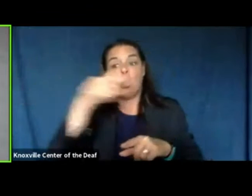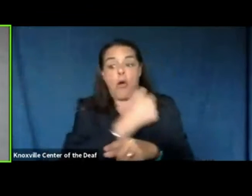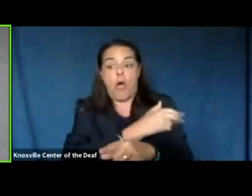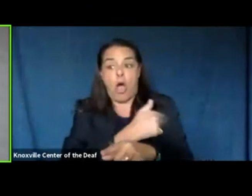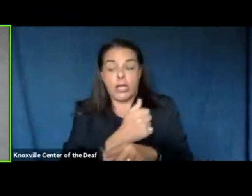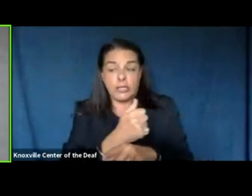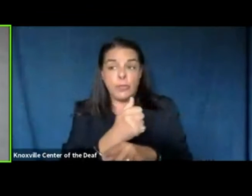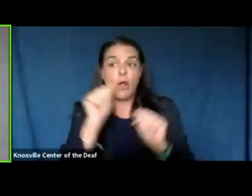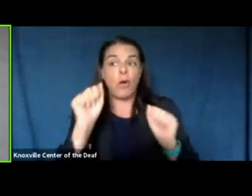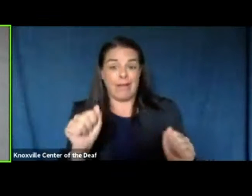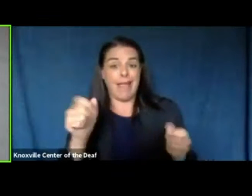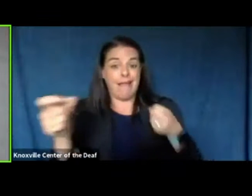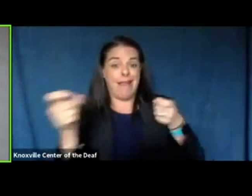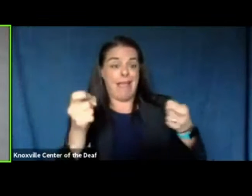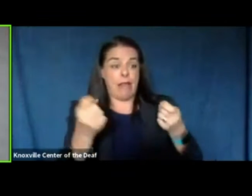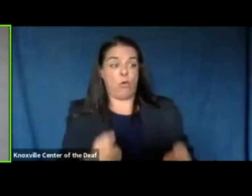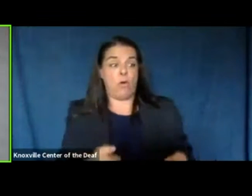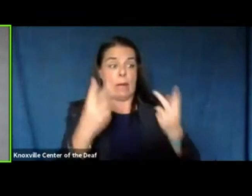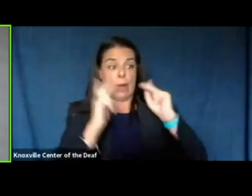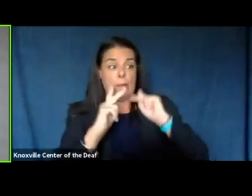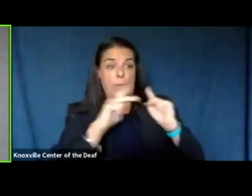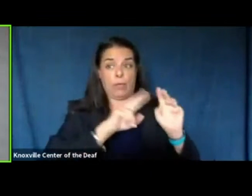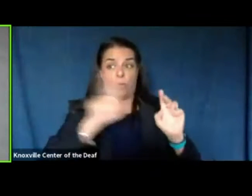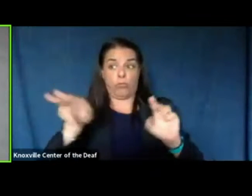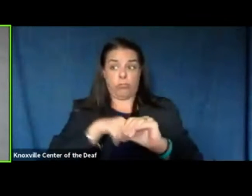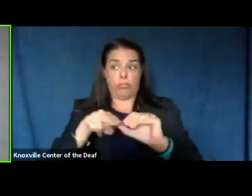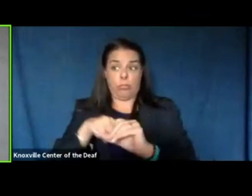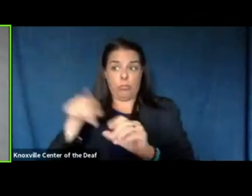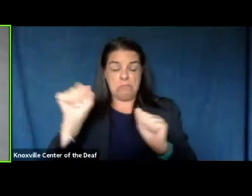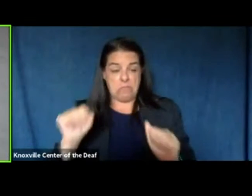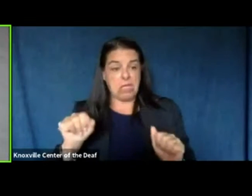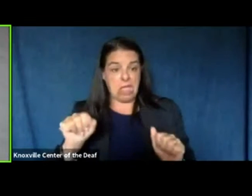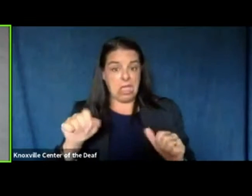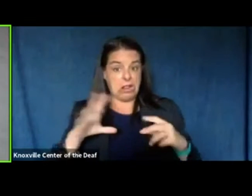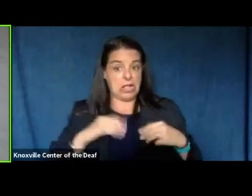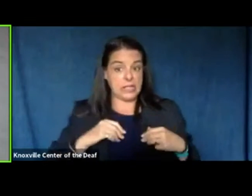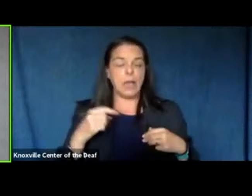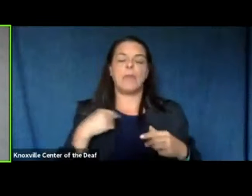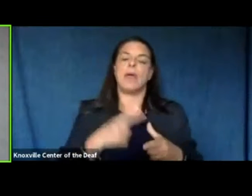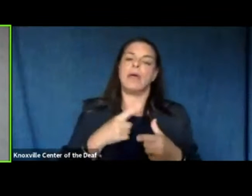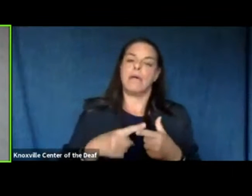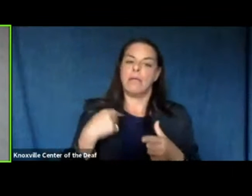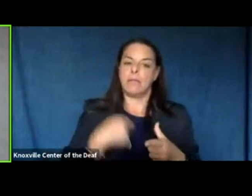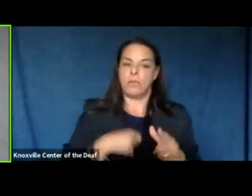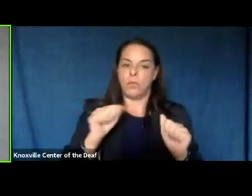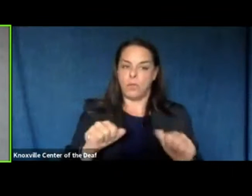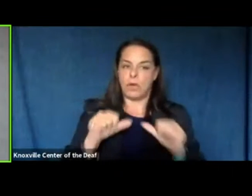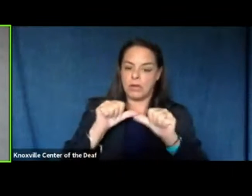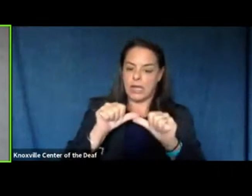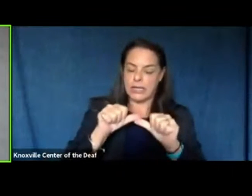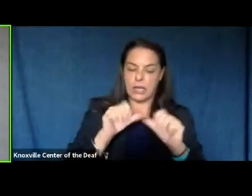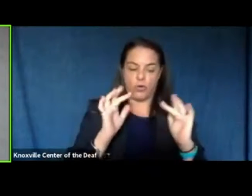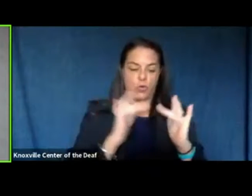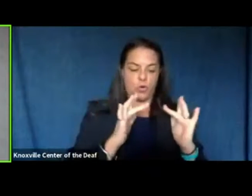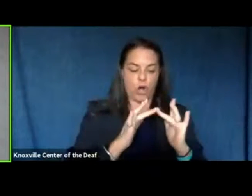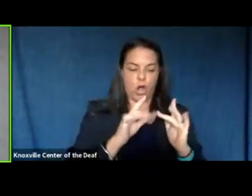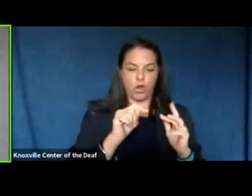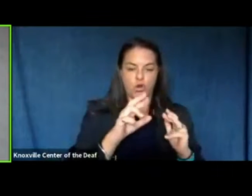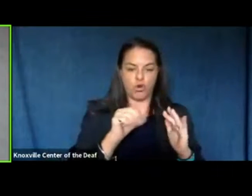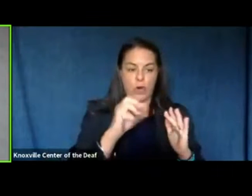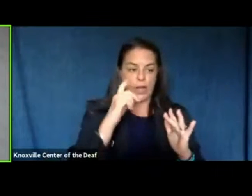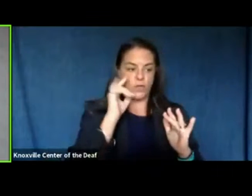be hospitalized out of that volume, and we could continue to contact trace for that